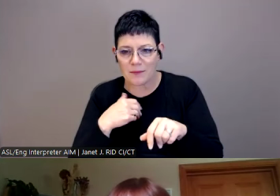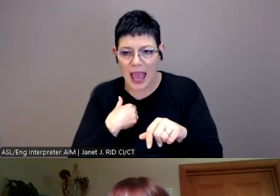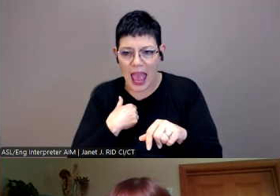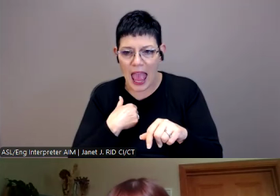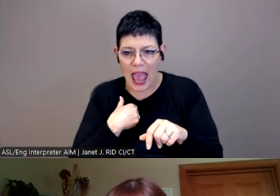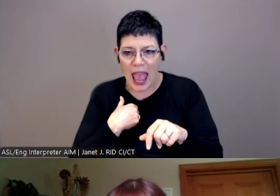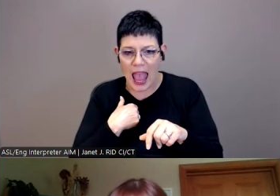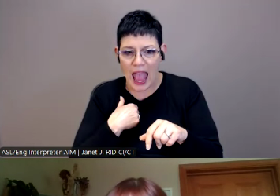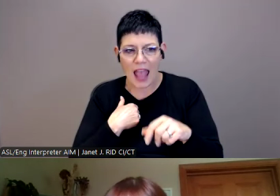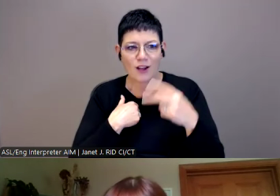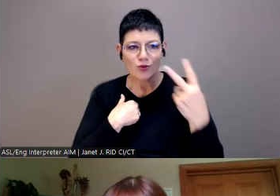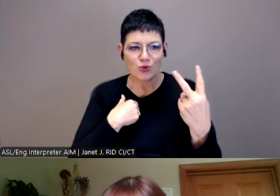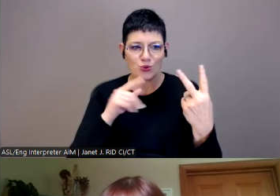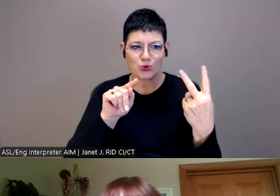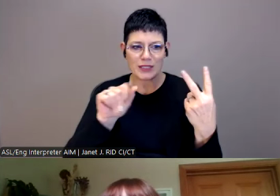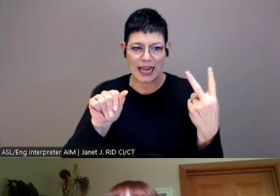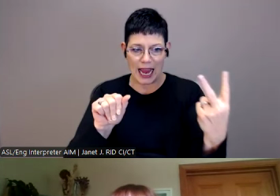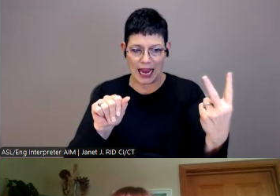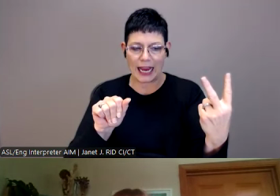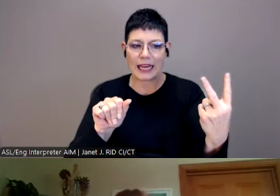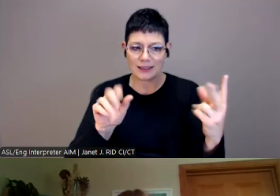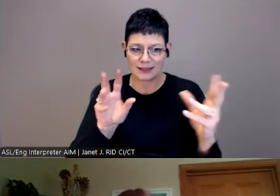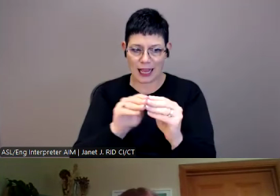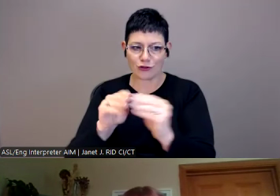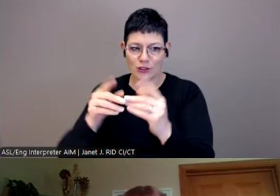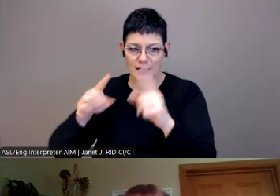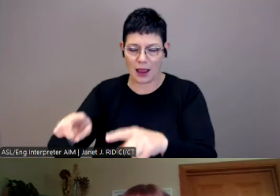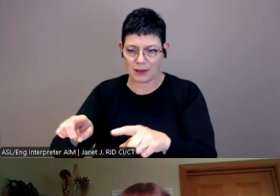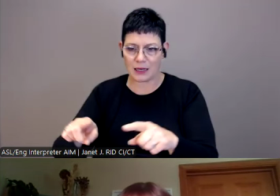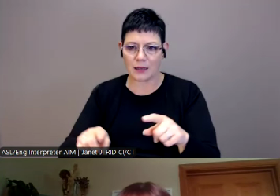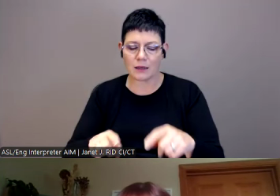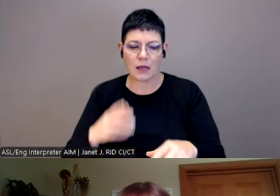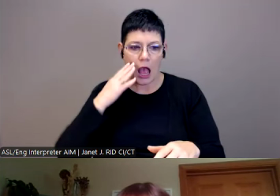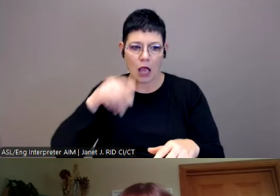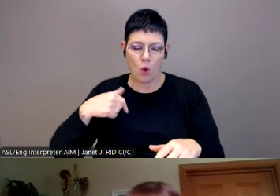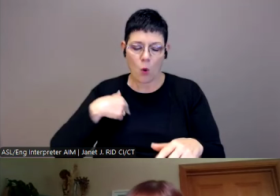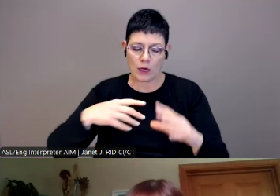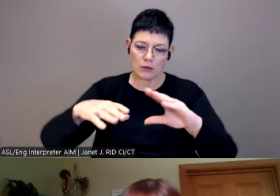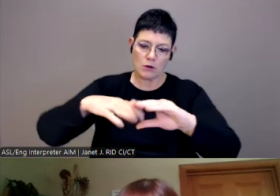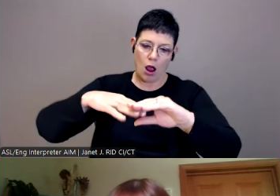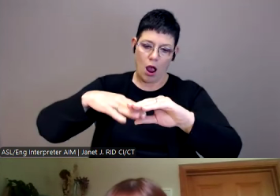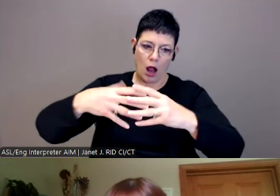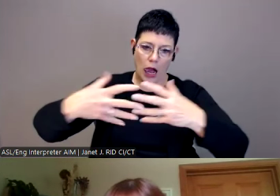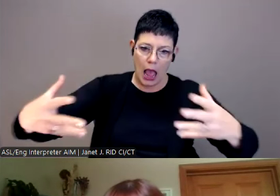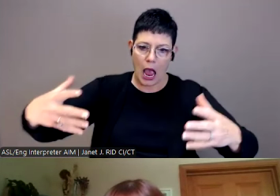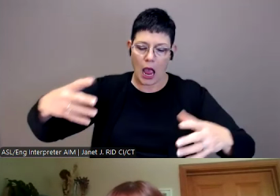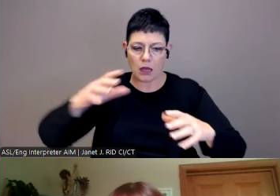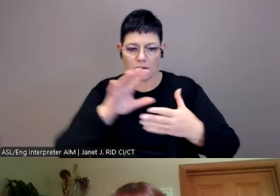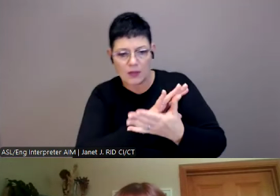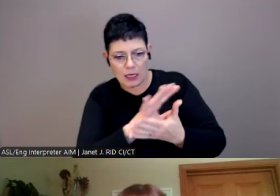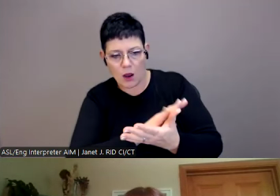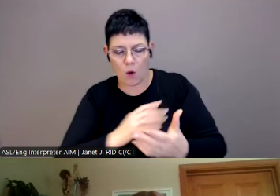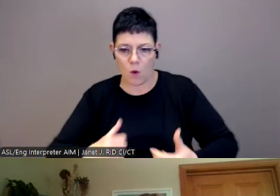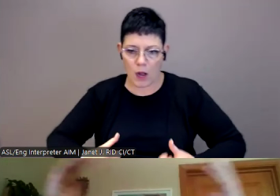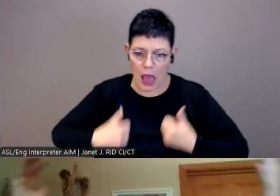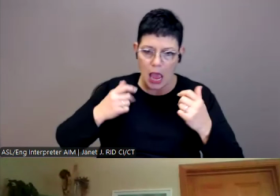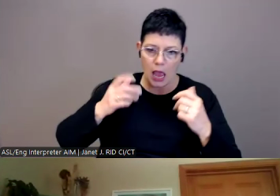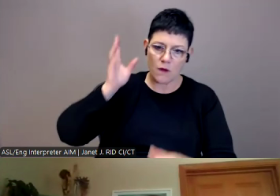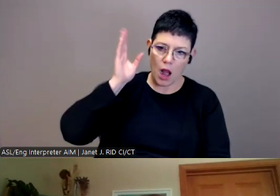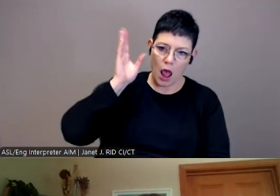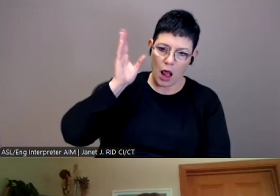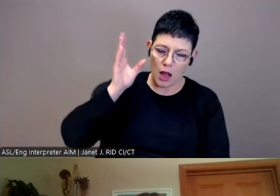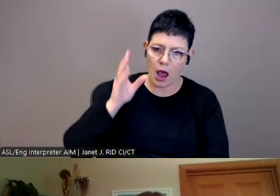2 TA technical assistance sessions. I know that this was a lot of us talking at you in video form and live form to kind